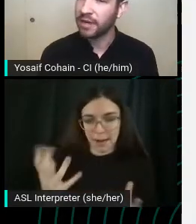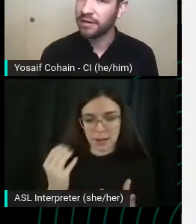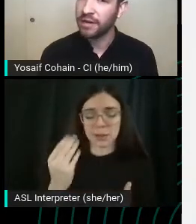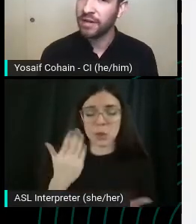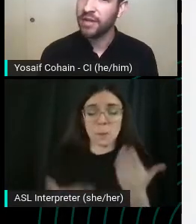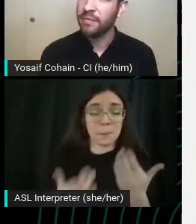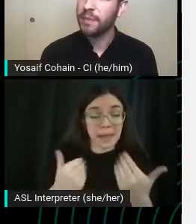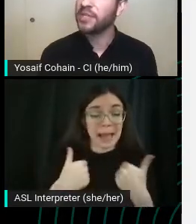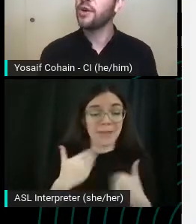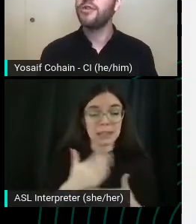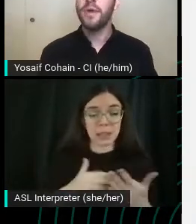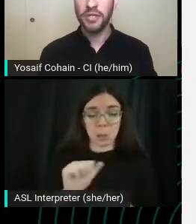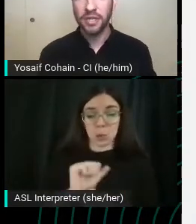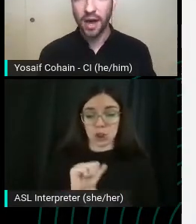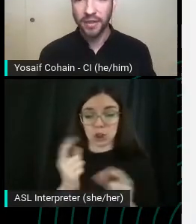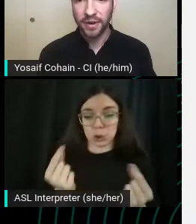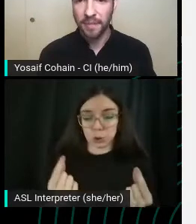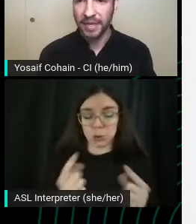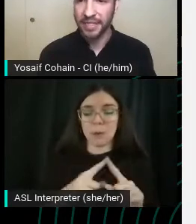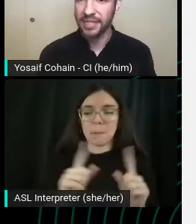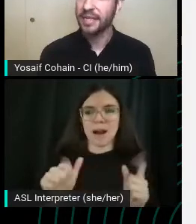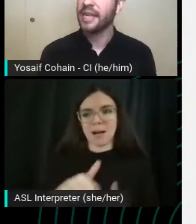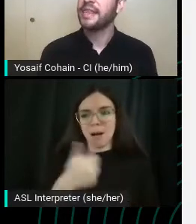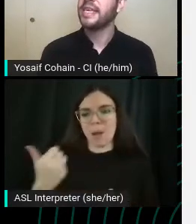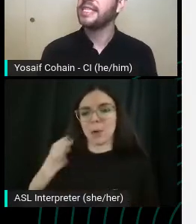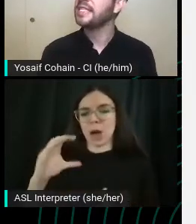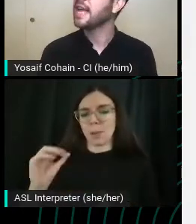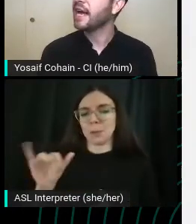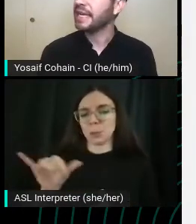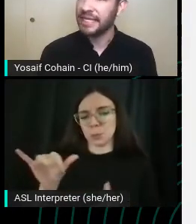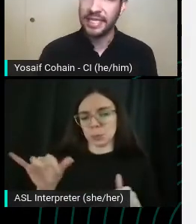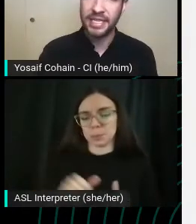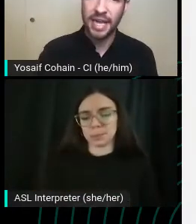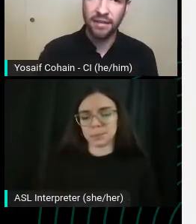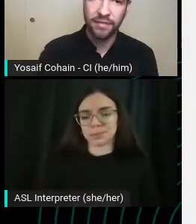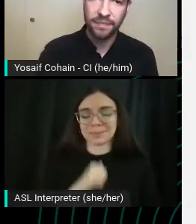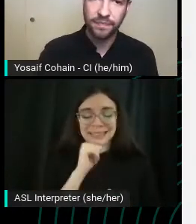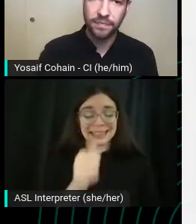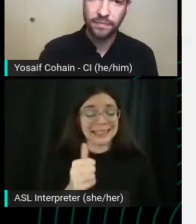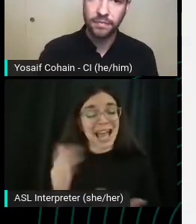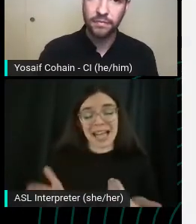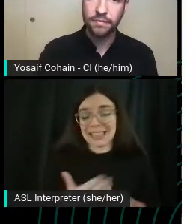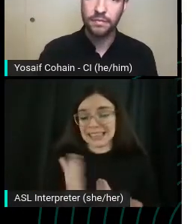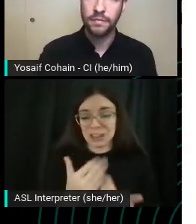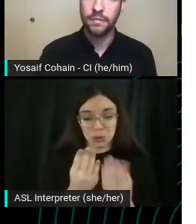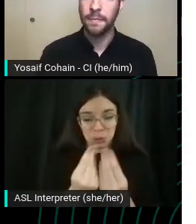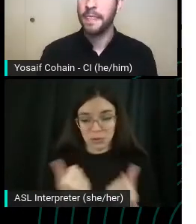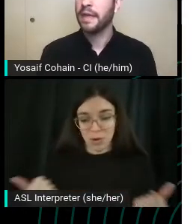work to do, but so do most other companies. This is not easy to solve.